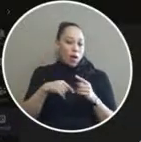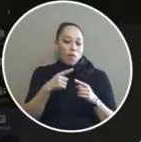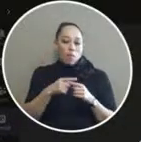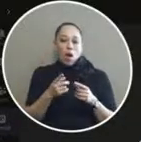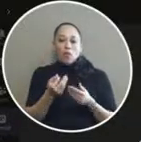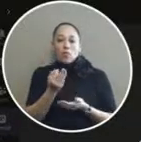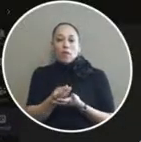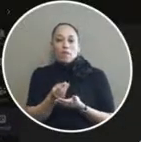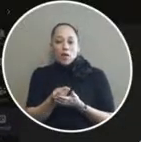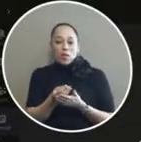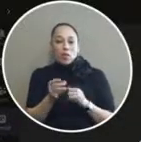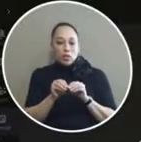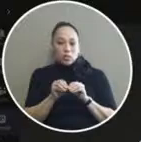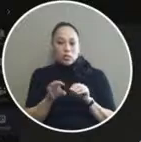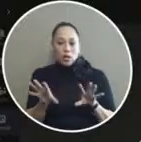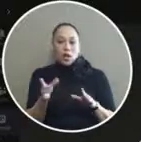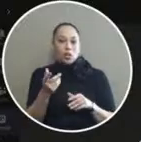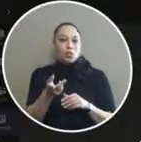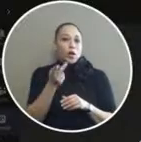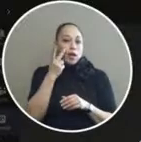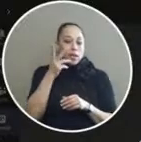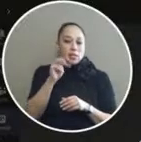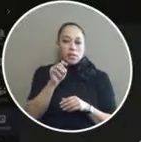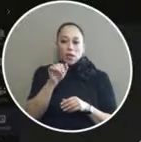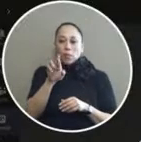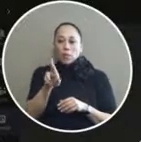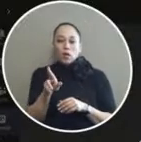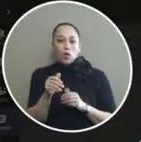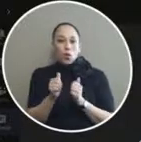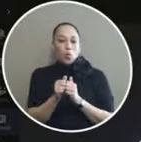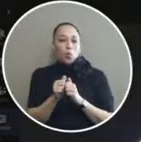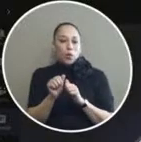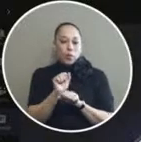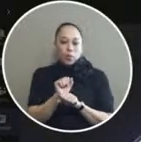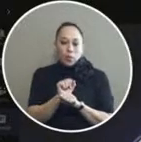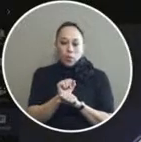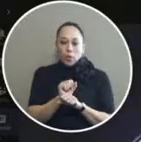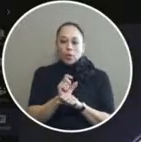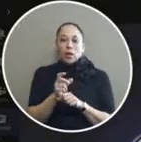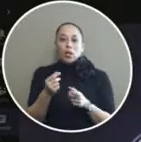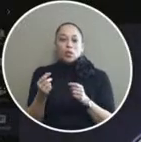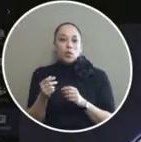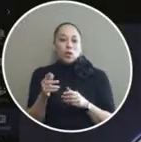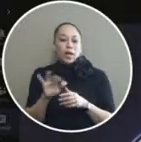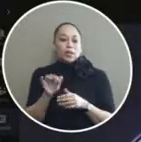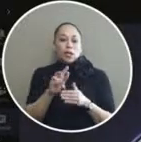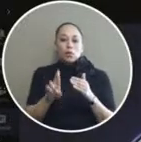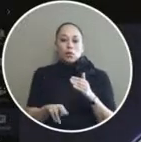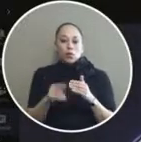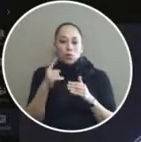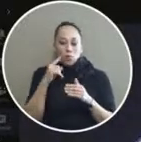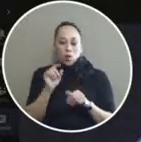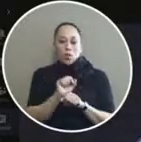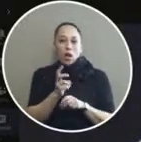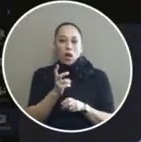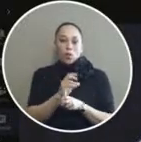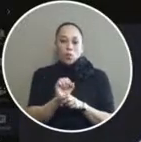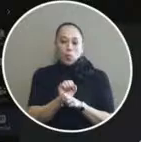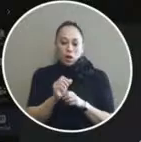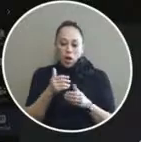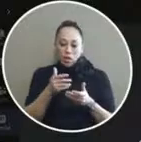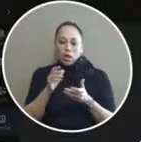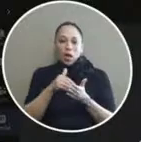that's going out, you'll see a mirror of that with the work that the county is doing, and that's a result of the collaboration and the